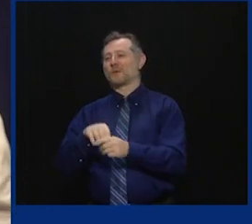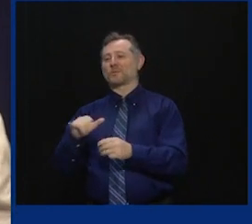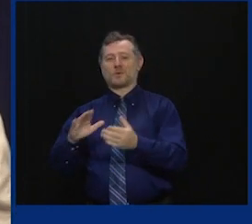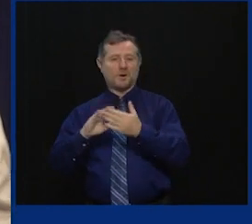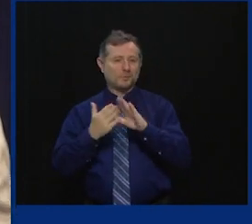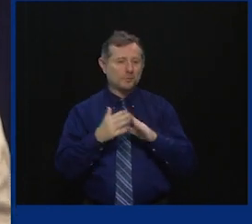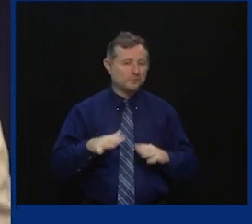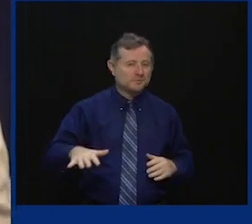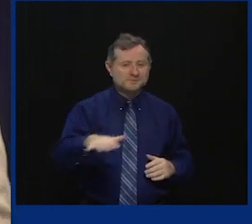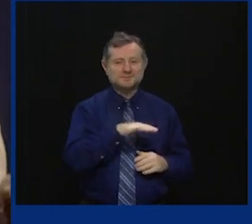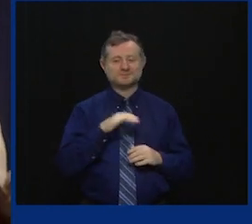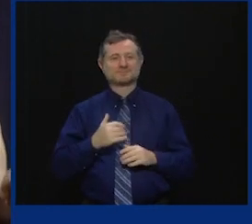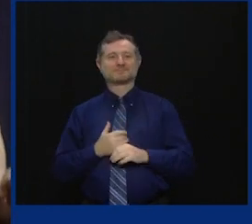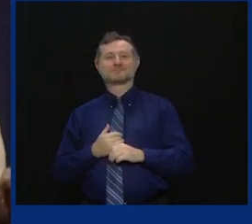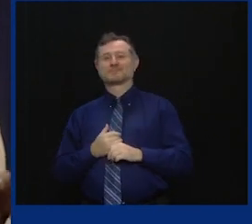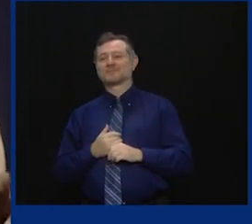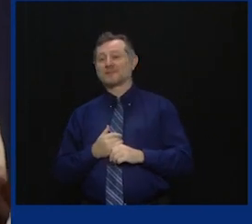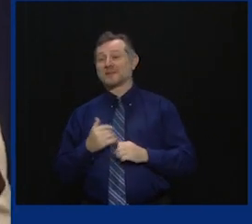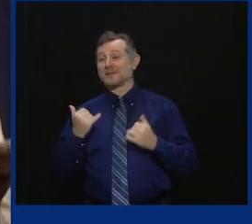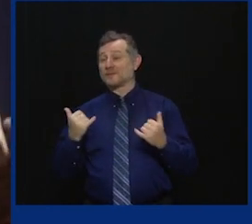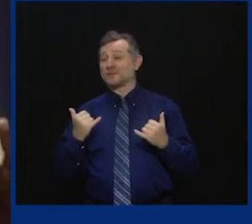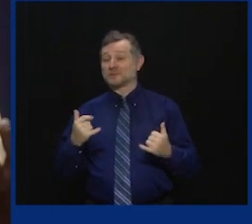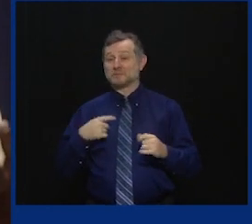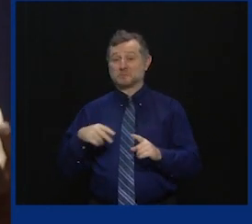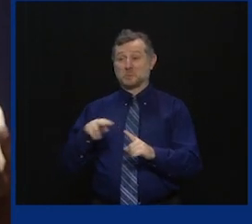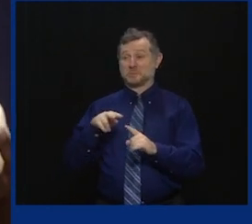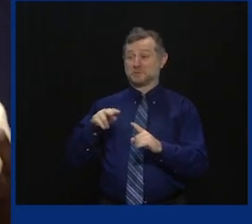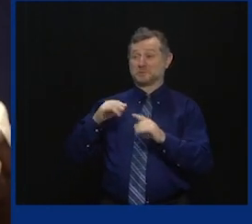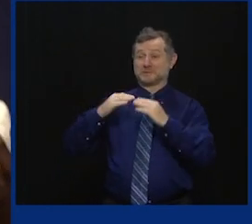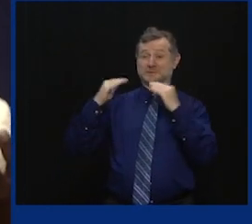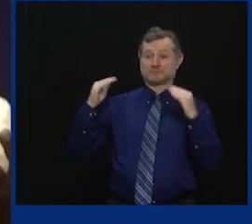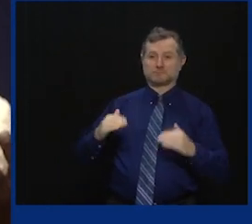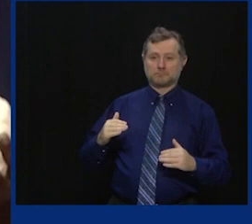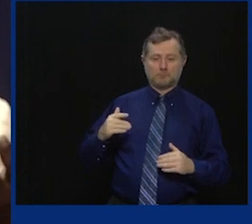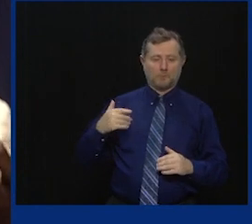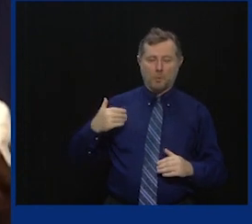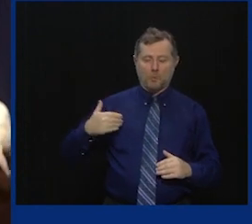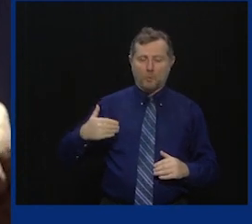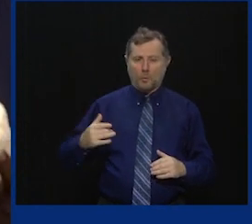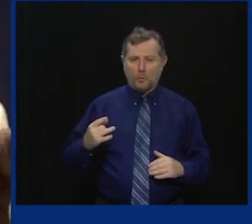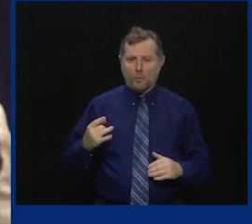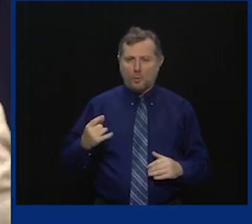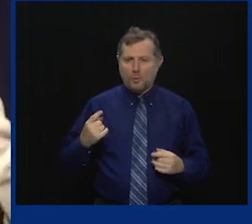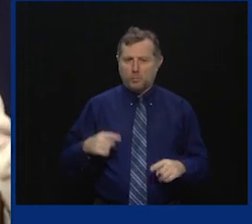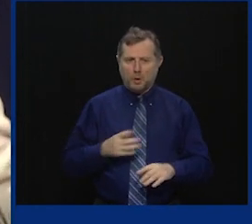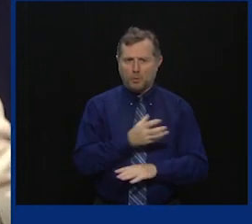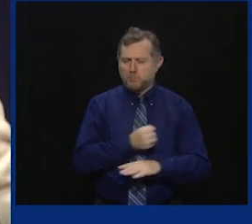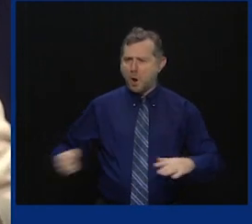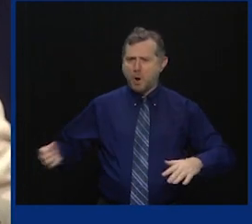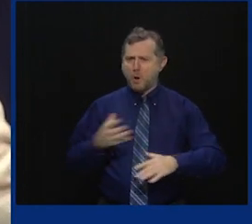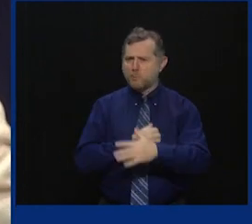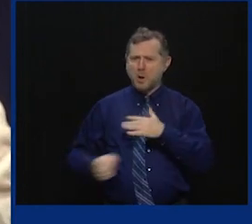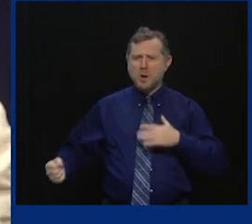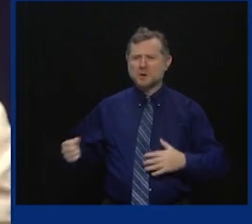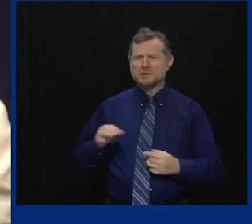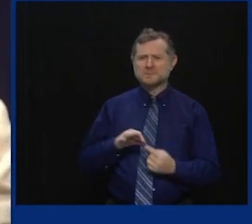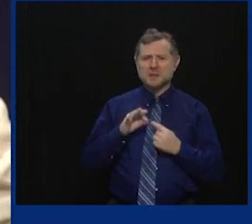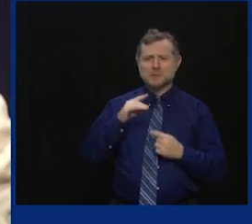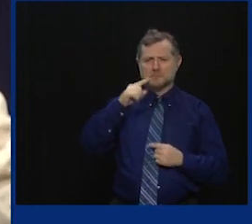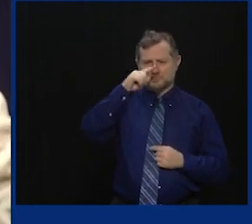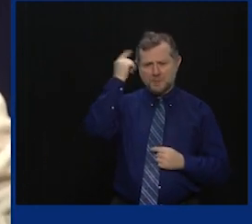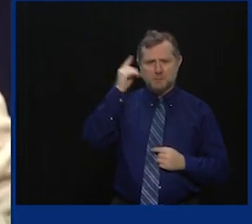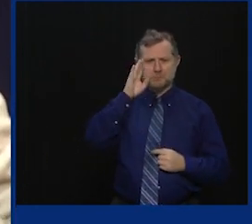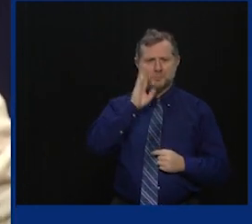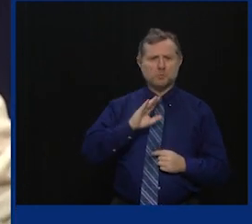parole system and its pattern of recommitting so many people, particularly Black and brown men, shows